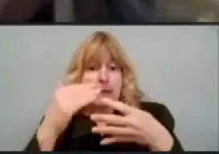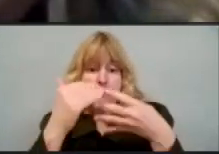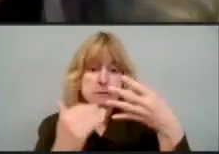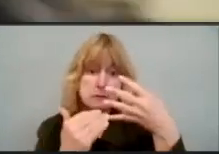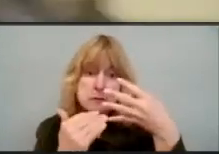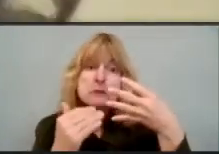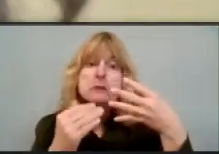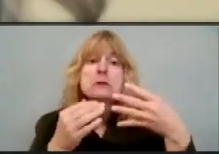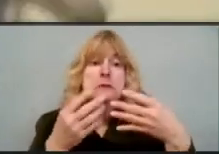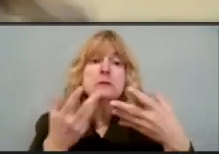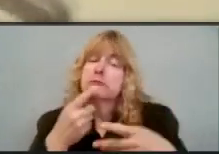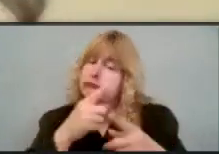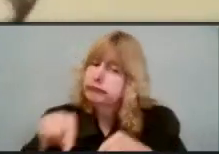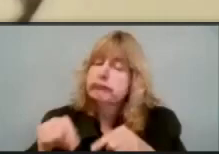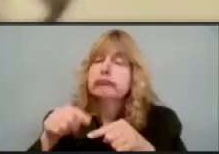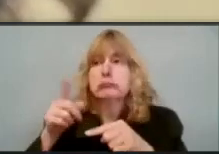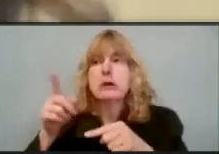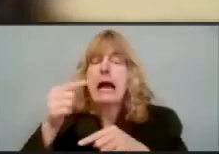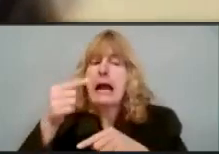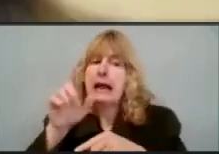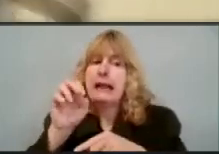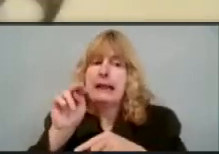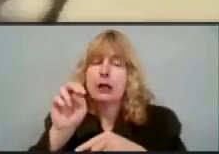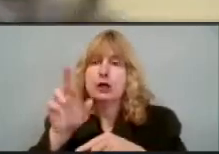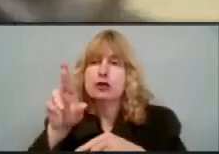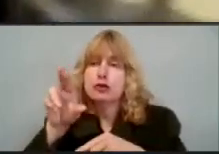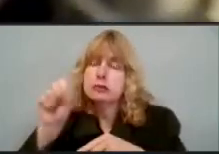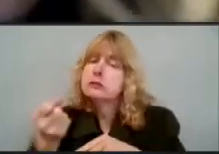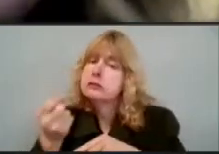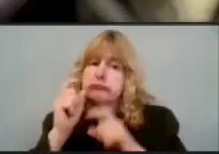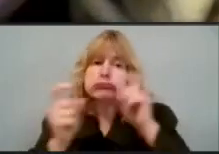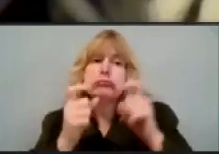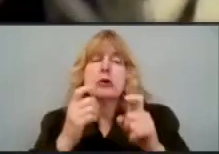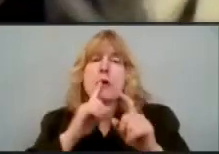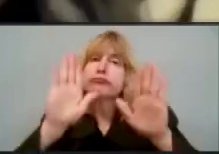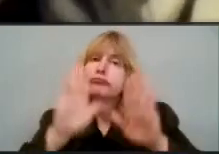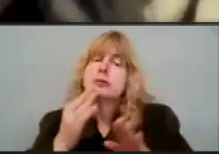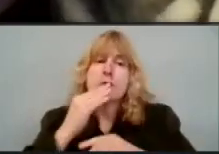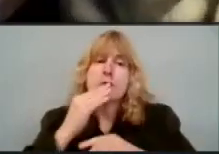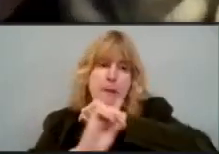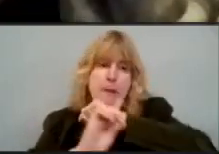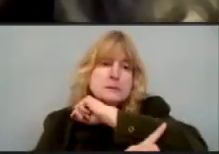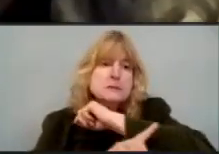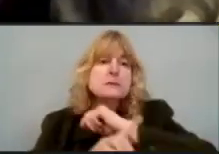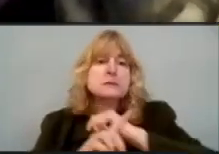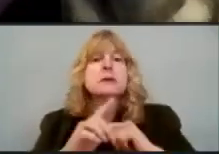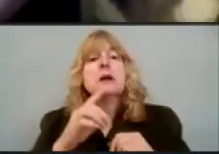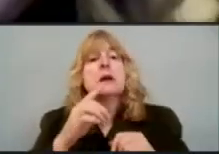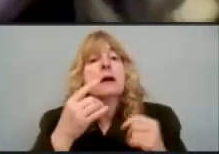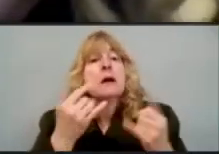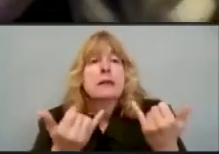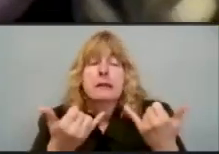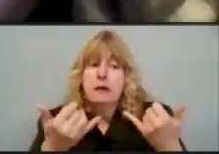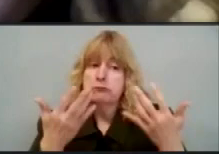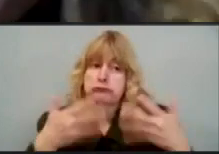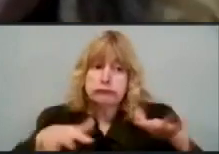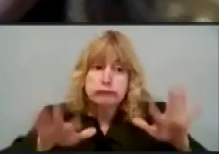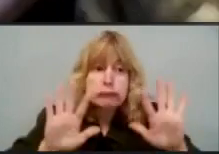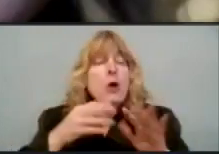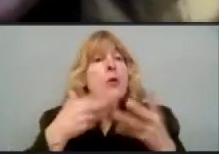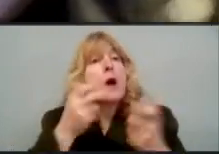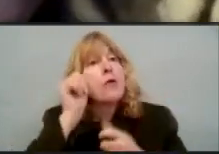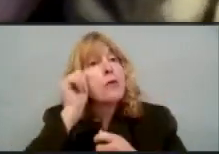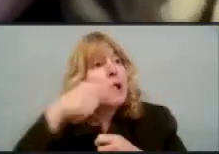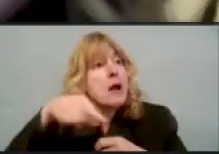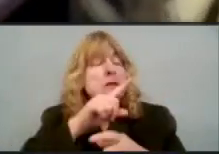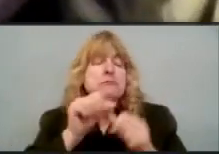for one of Gleaner's awesome food boxes. And that's it for today. So we want to remind everyone to stay powerful,